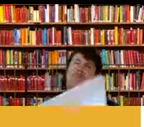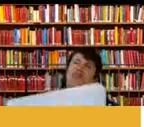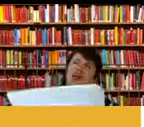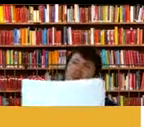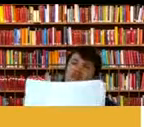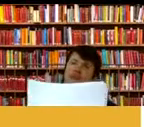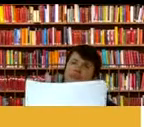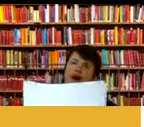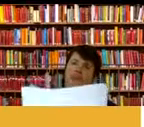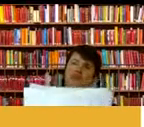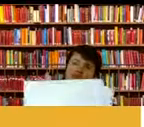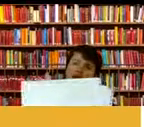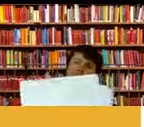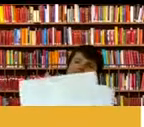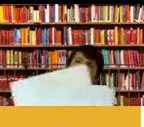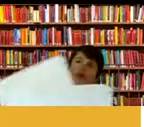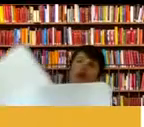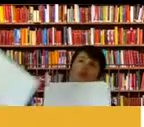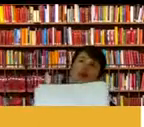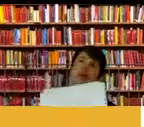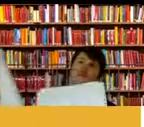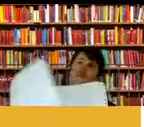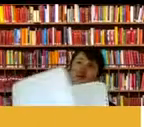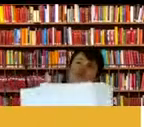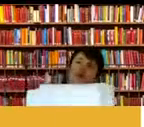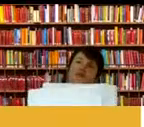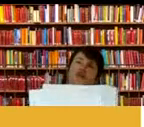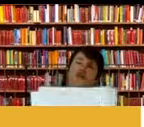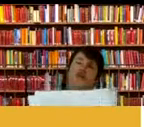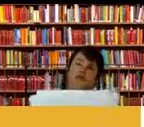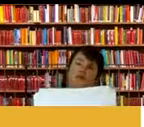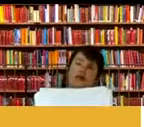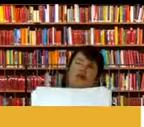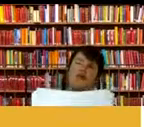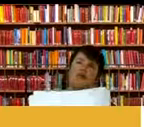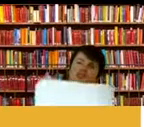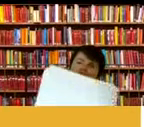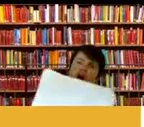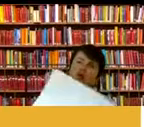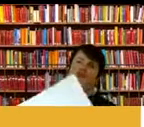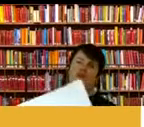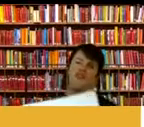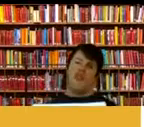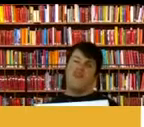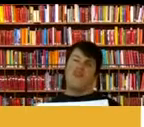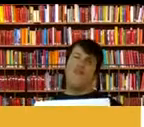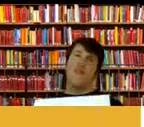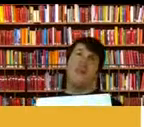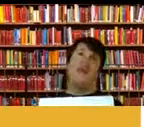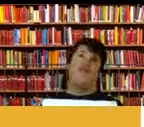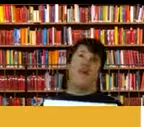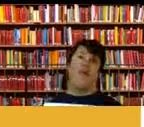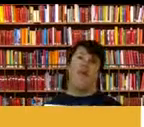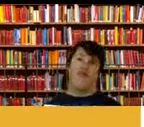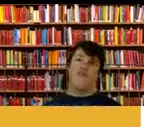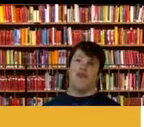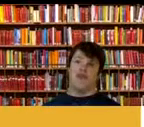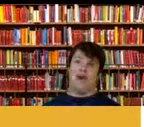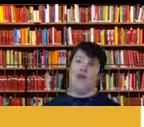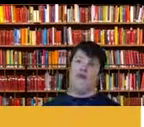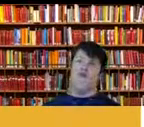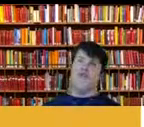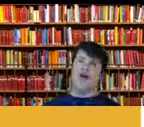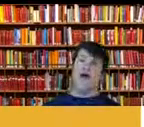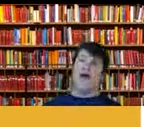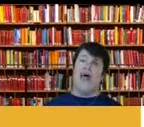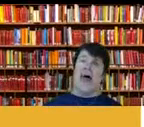by visiting this person by these two rabbis, they are going against the assumptions. People make assumptions like, oh, this person has a disability. It's not worthy of your